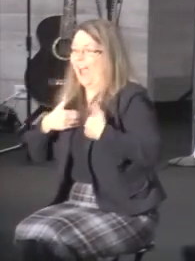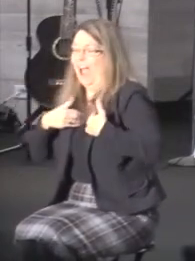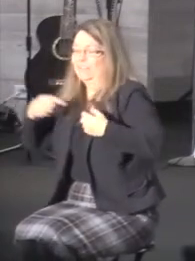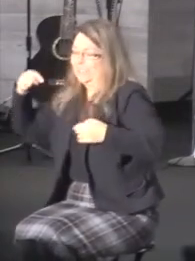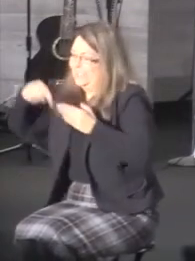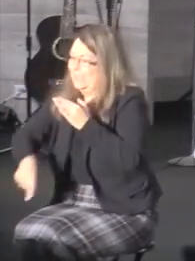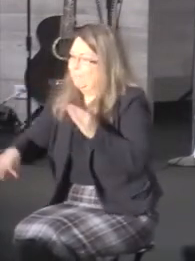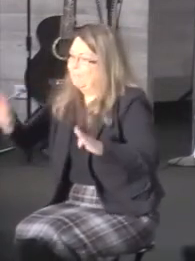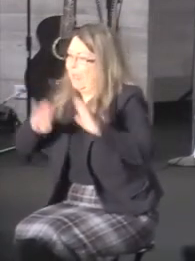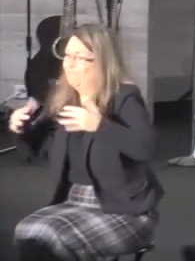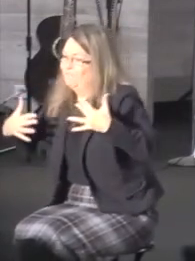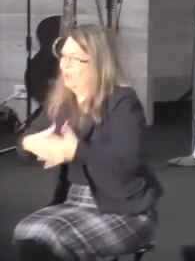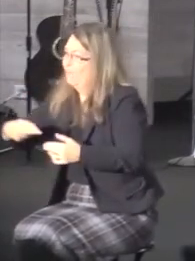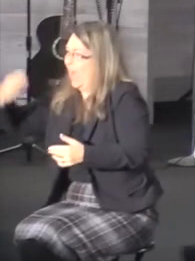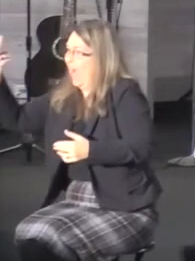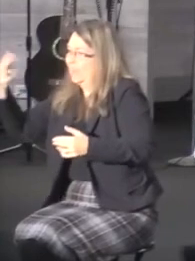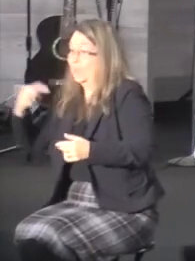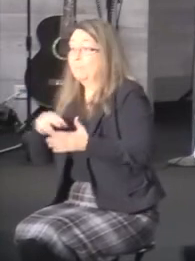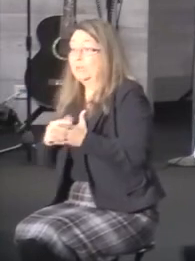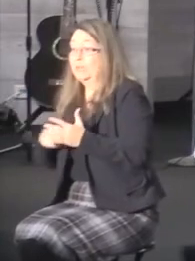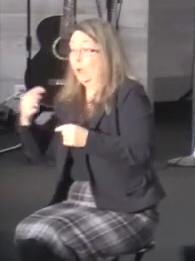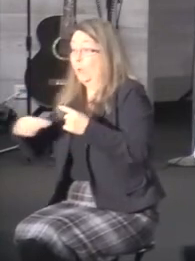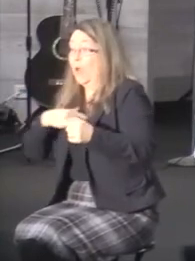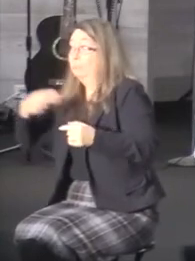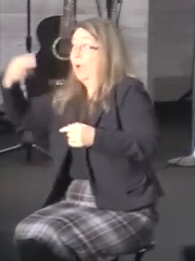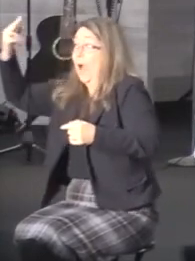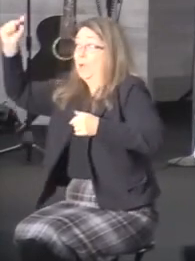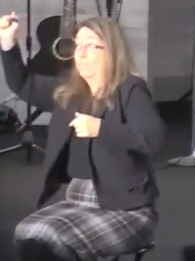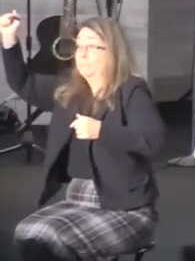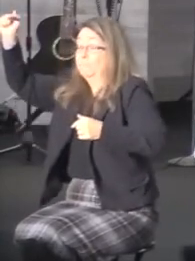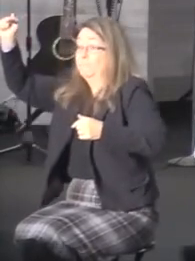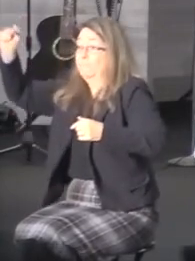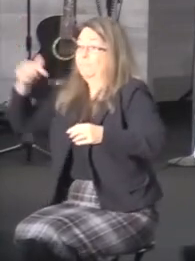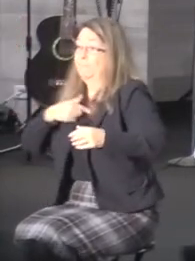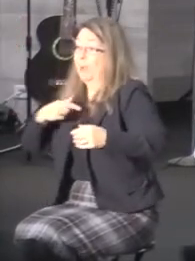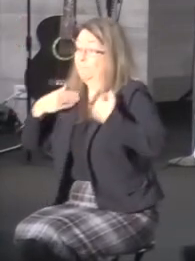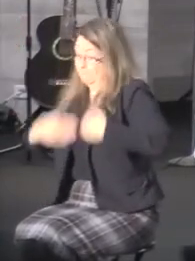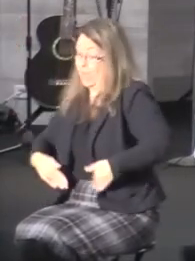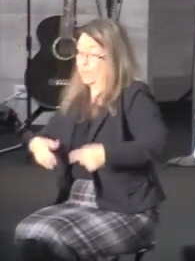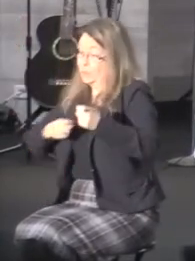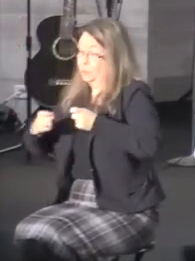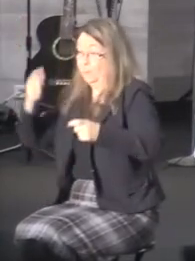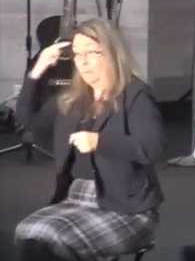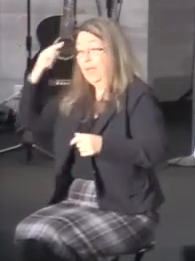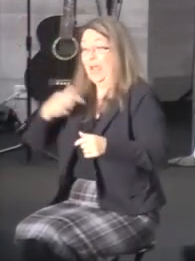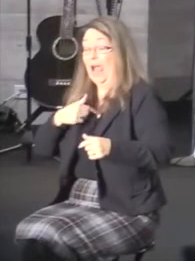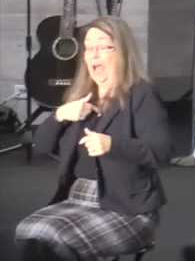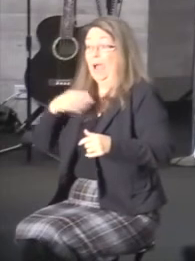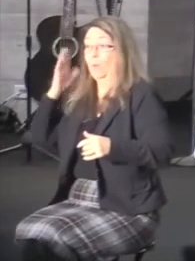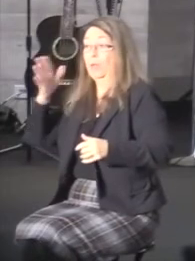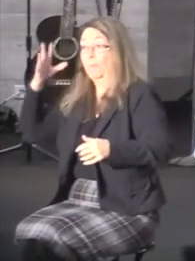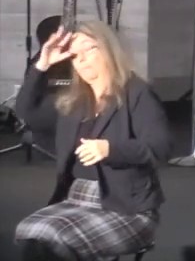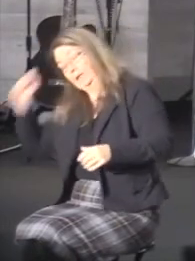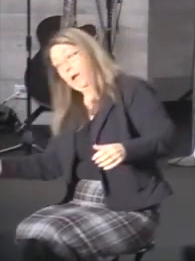of heights. And by biological, I mean when I get up high, my biology takes over my mind, and I will almost pass